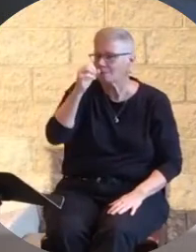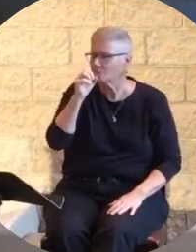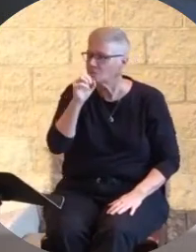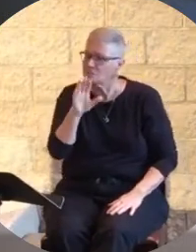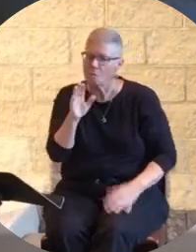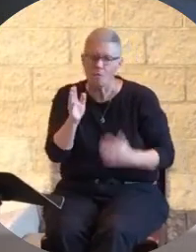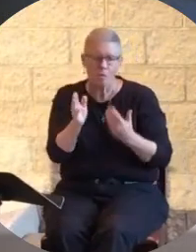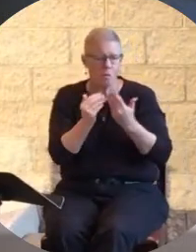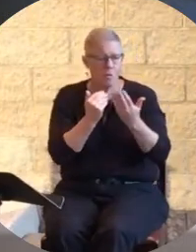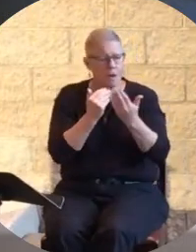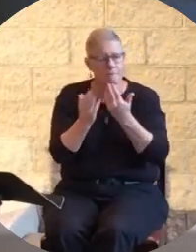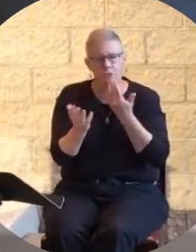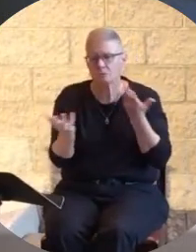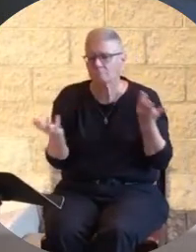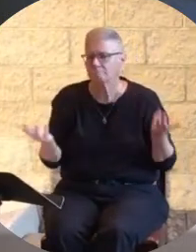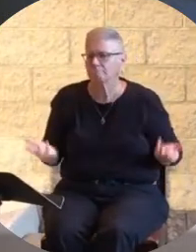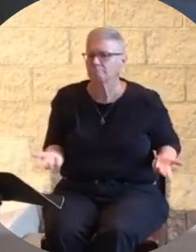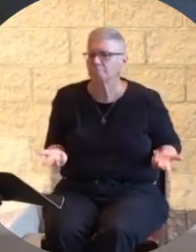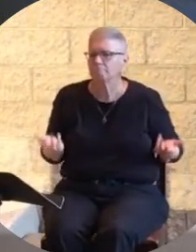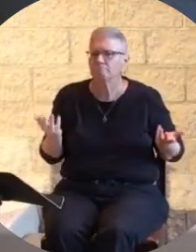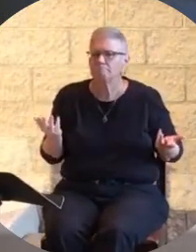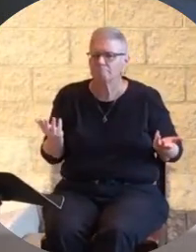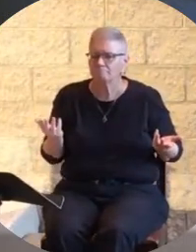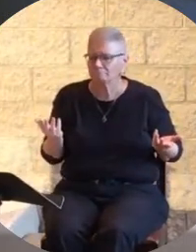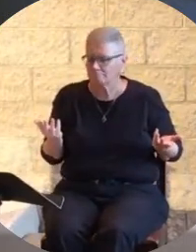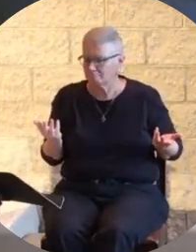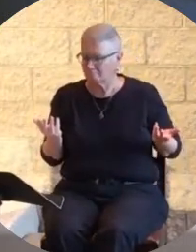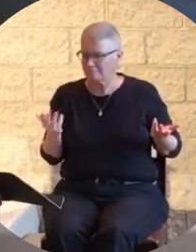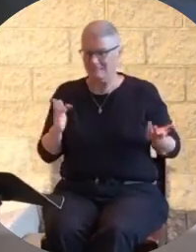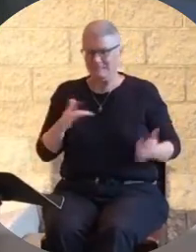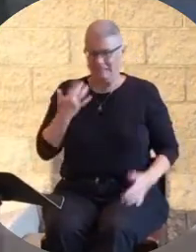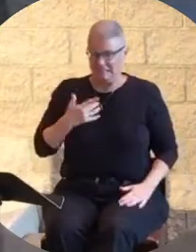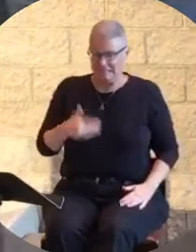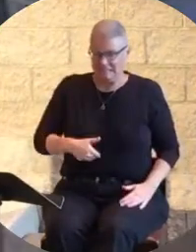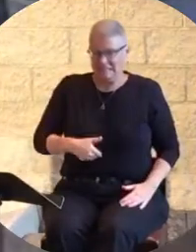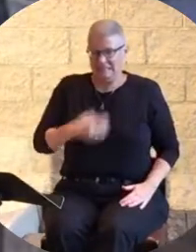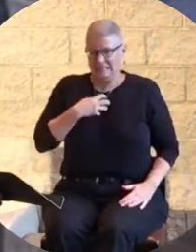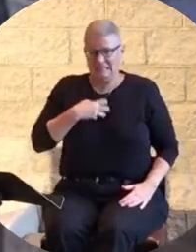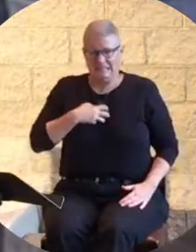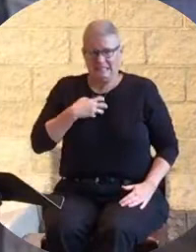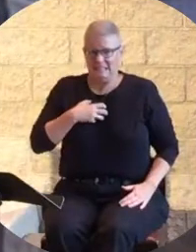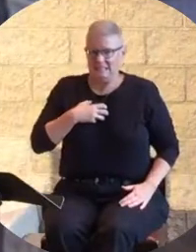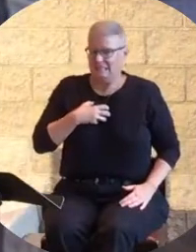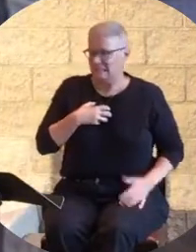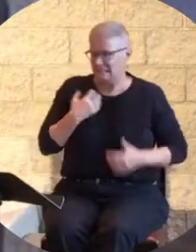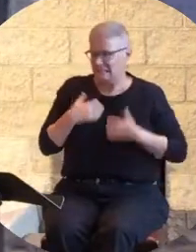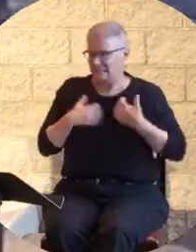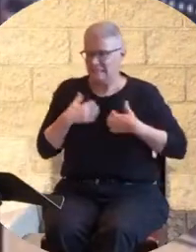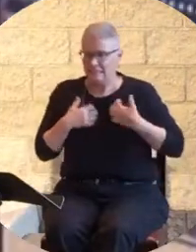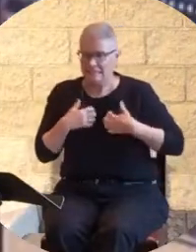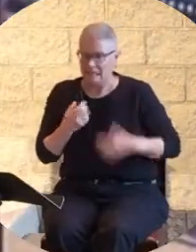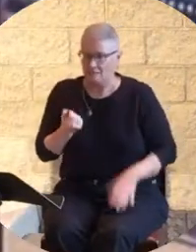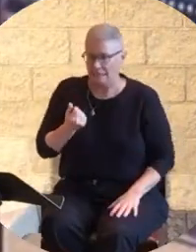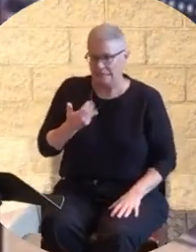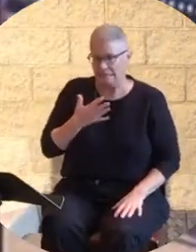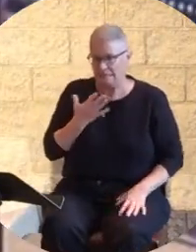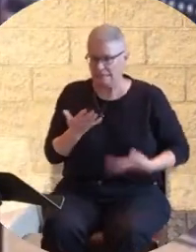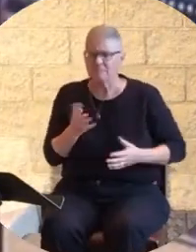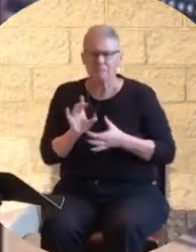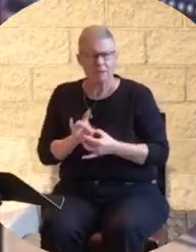whatever it is that got that pit of the stomach a little bit rolling,